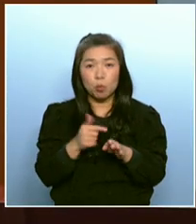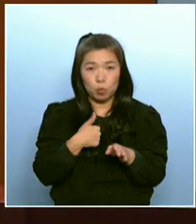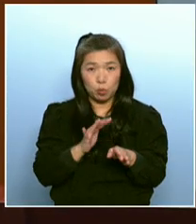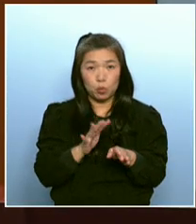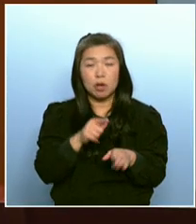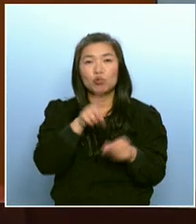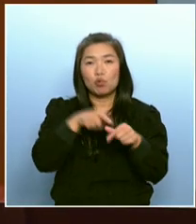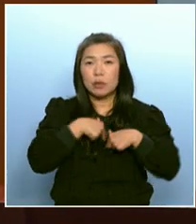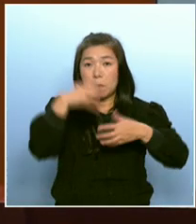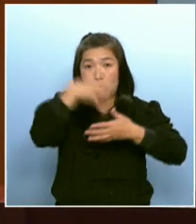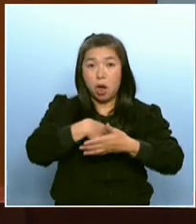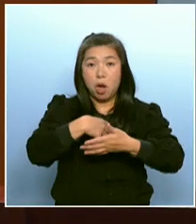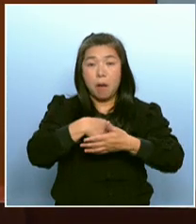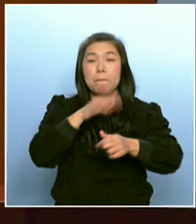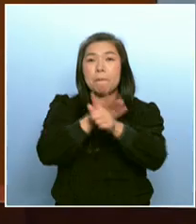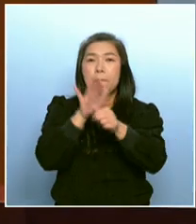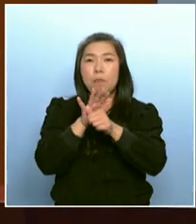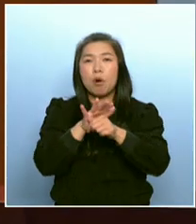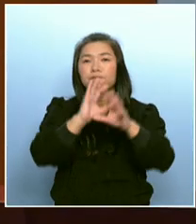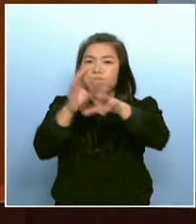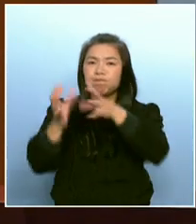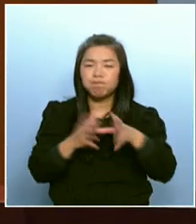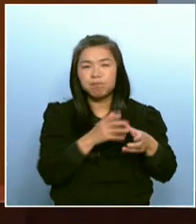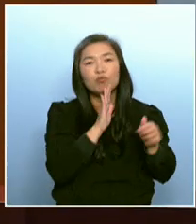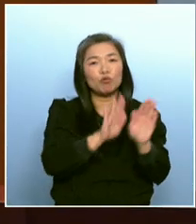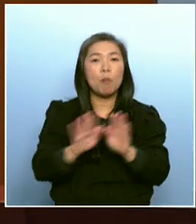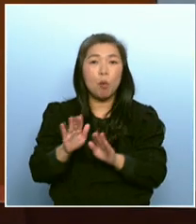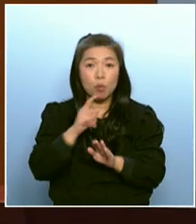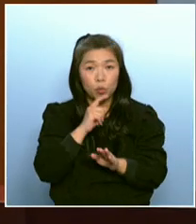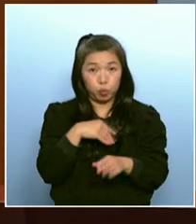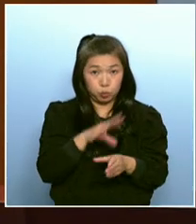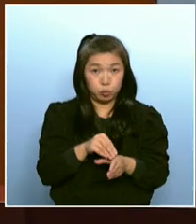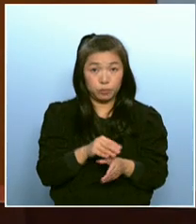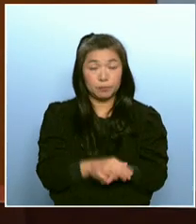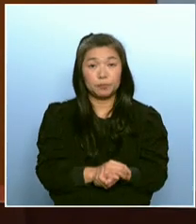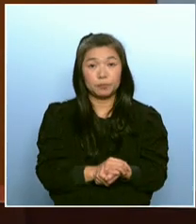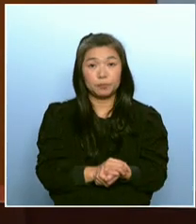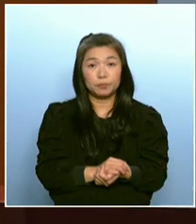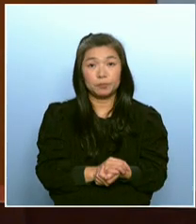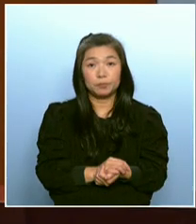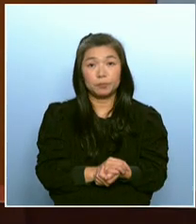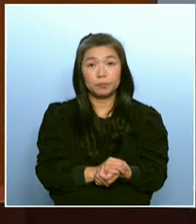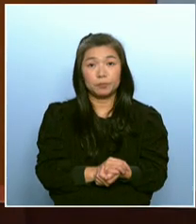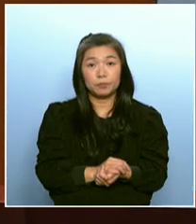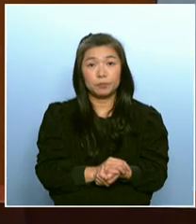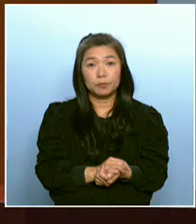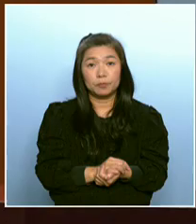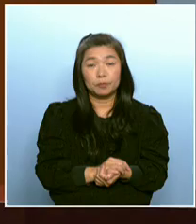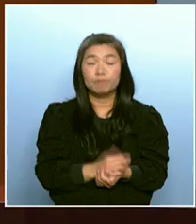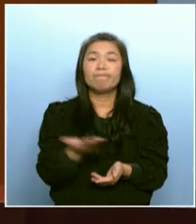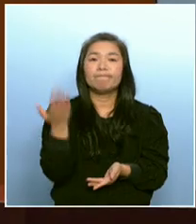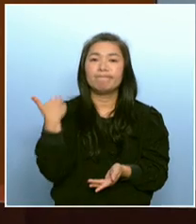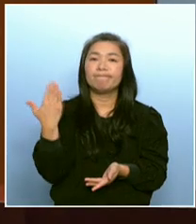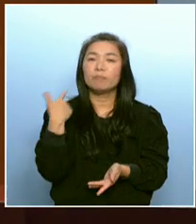will you adopt a mixed service approach? For example, in the same center, will you provide services for different groups?